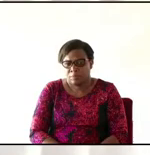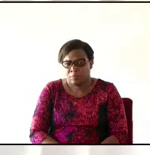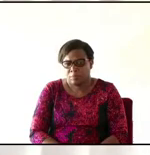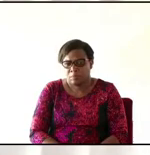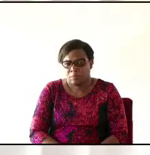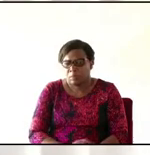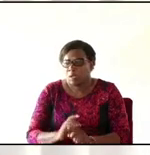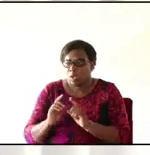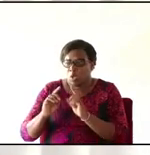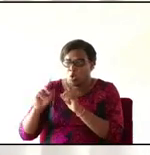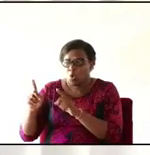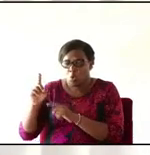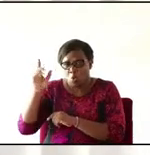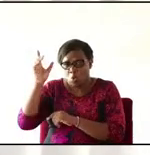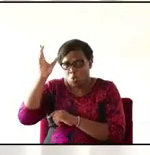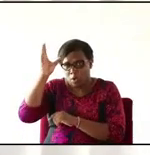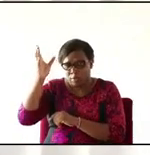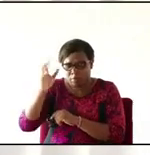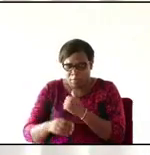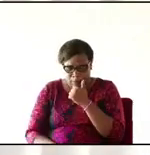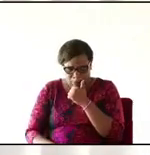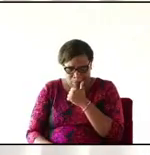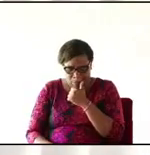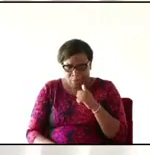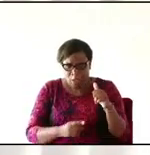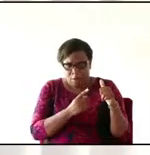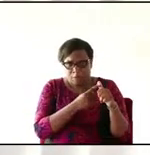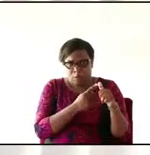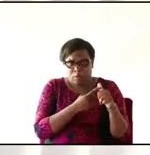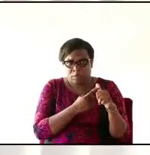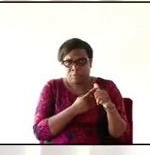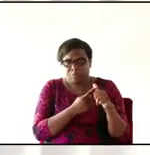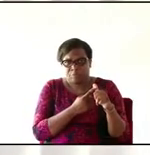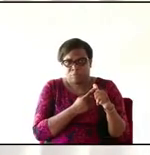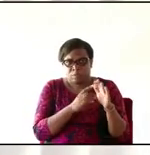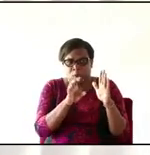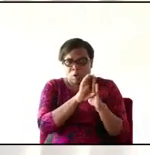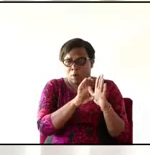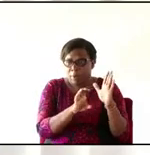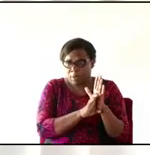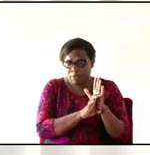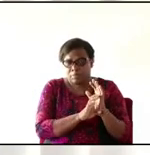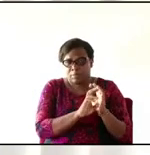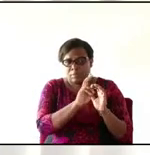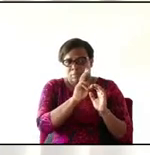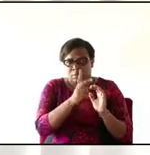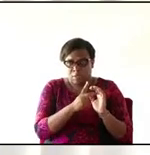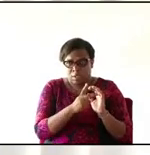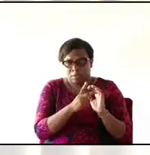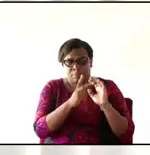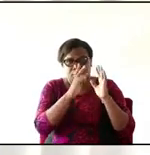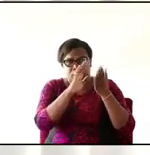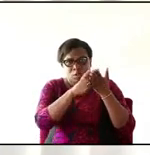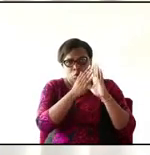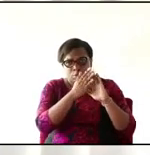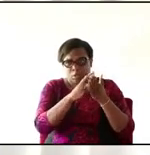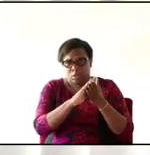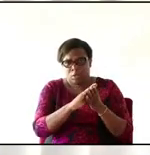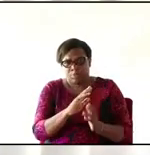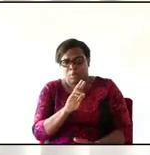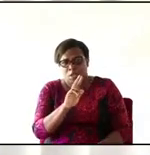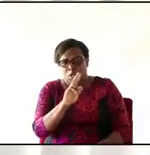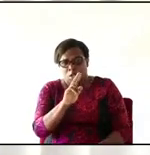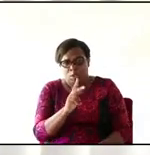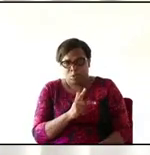Go. Secondly, it involves community. Engage the community. Thirdly,